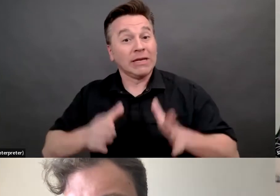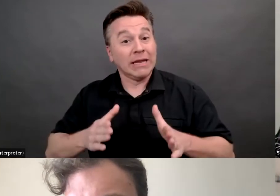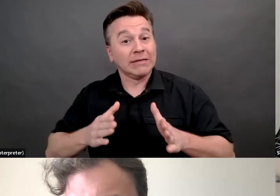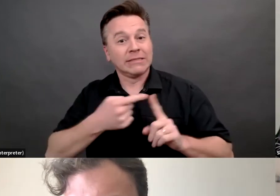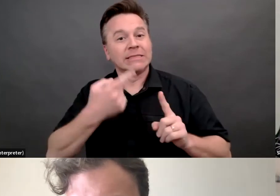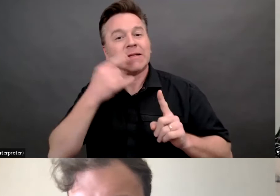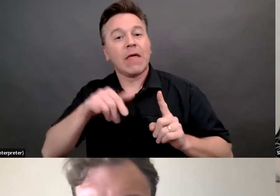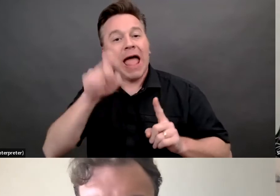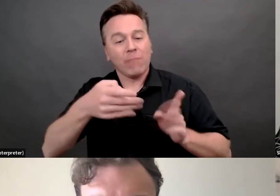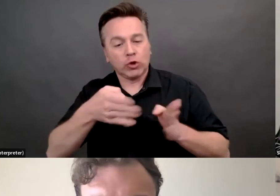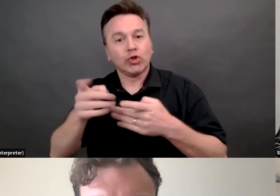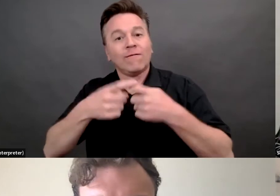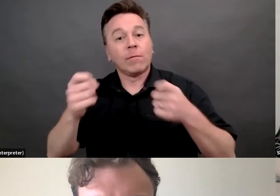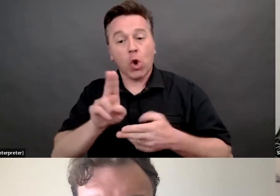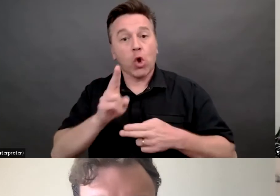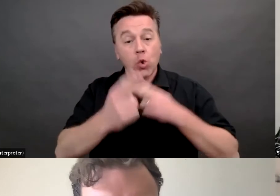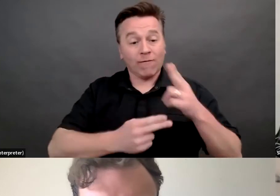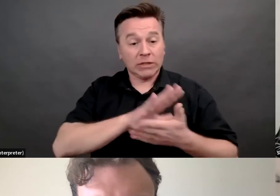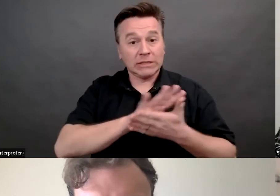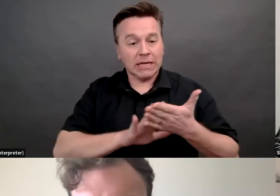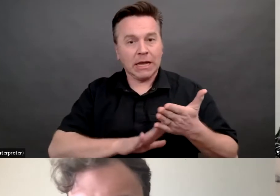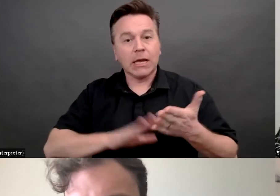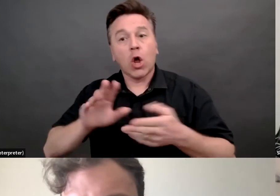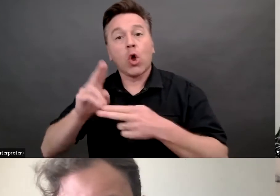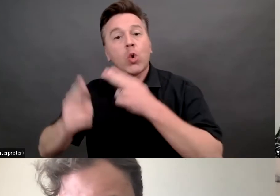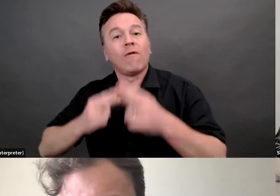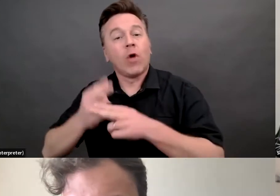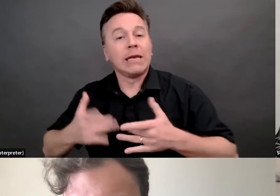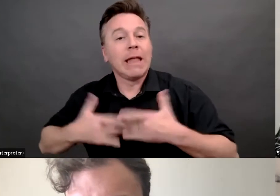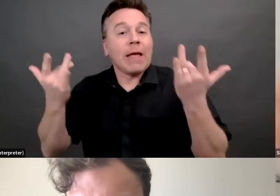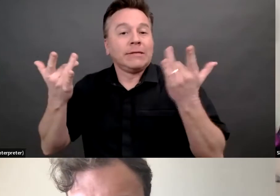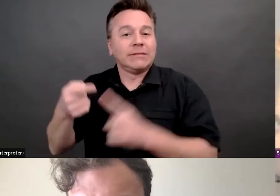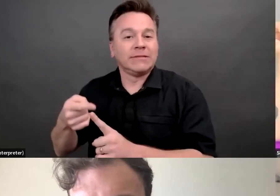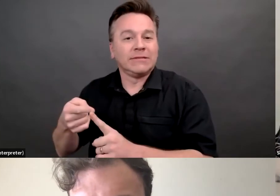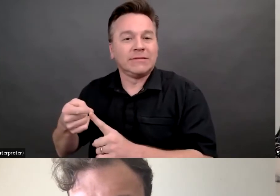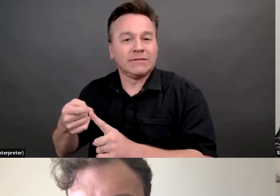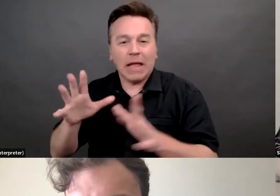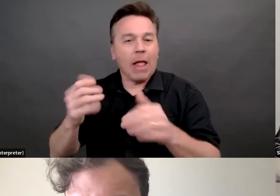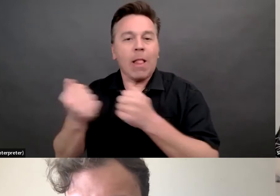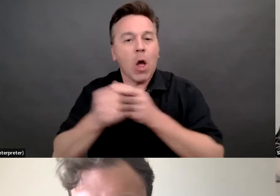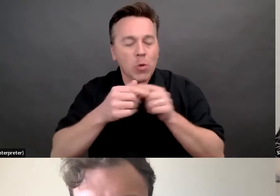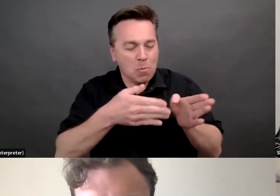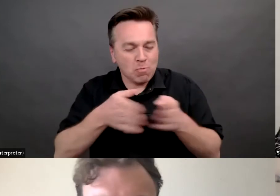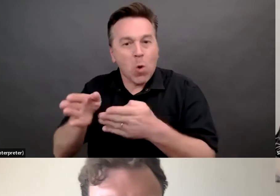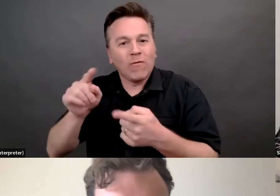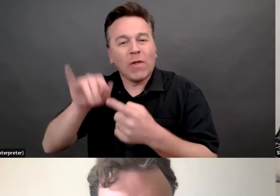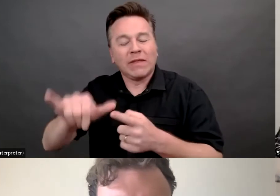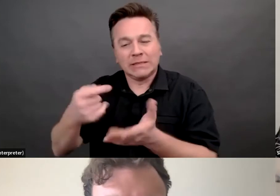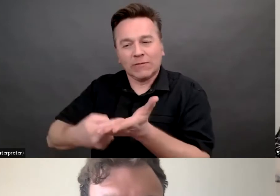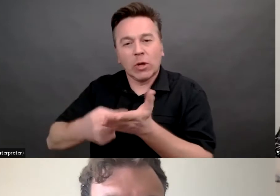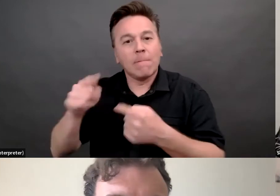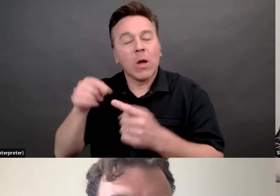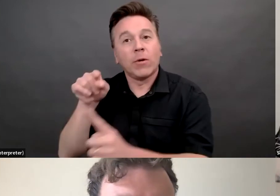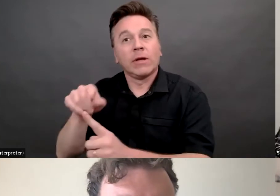to shift from universal design to universal delight. So I'd love to kind of move into this conversation